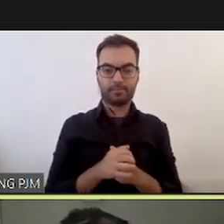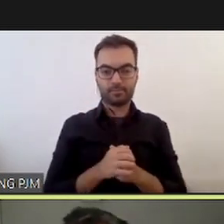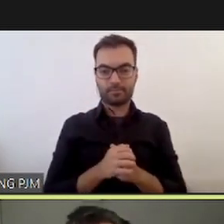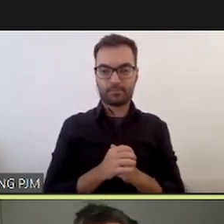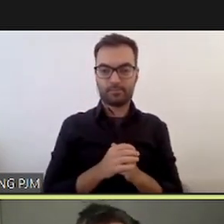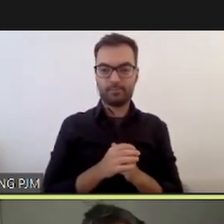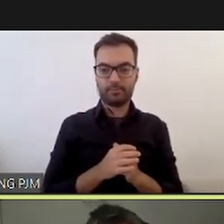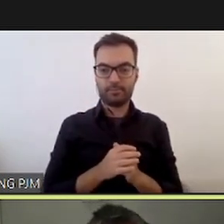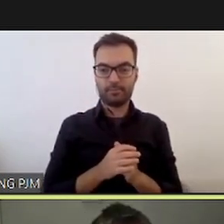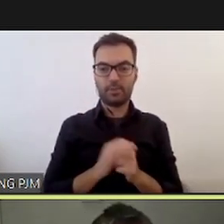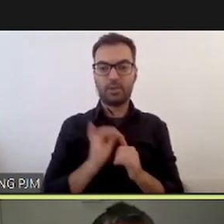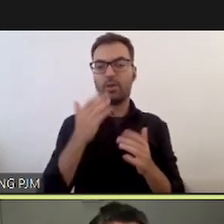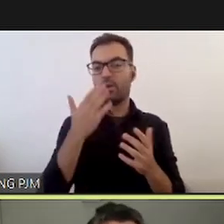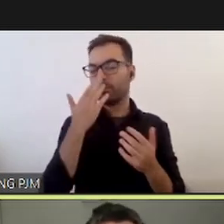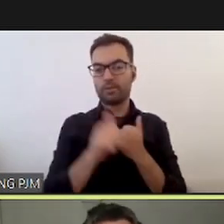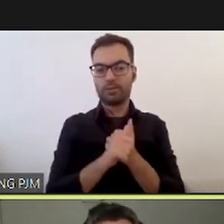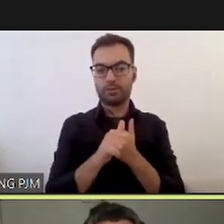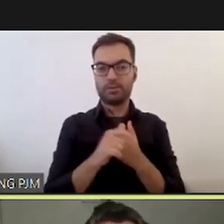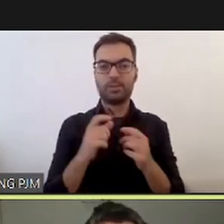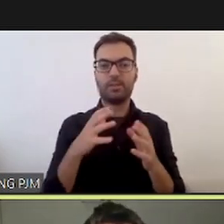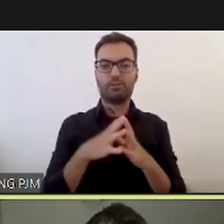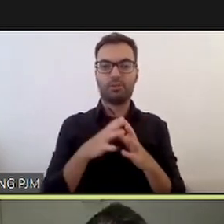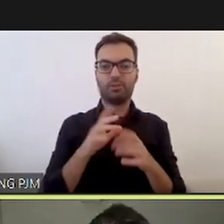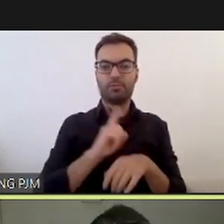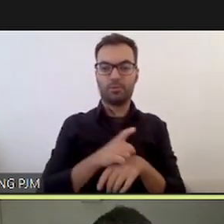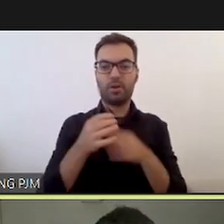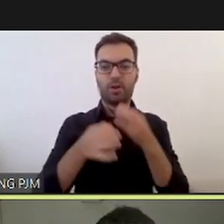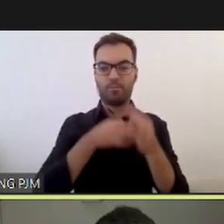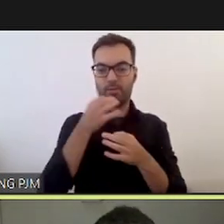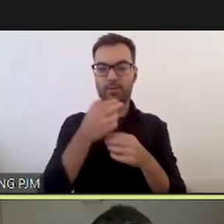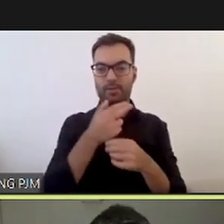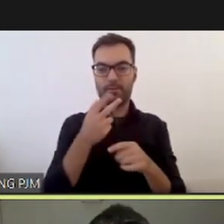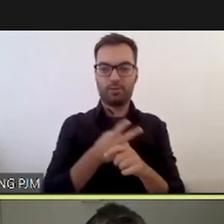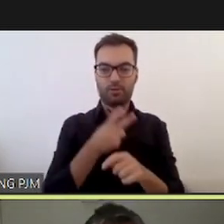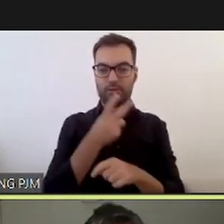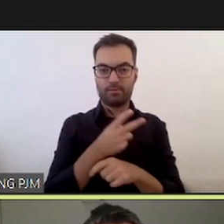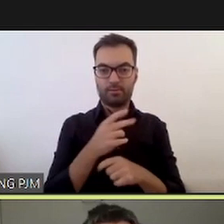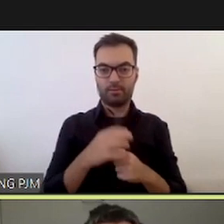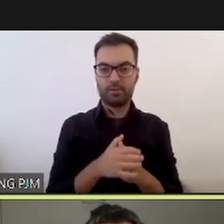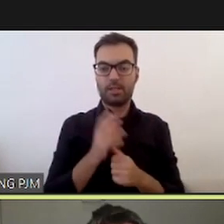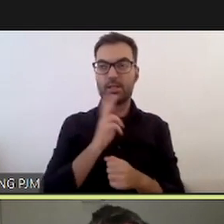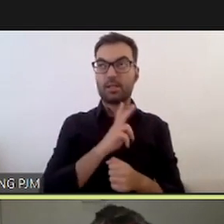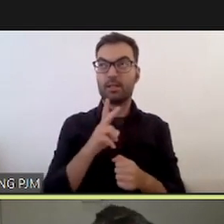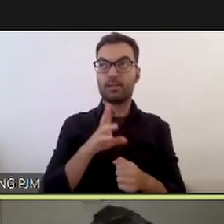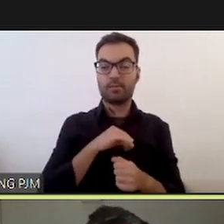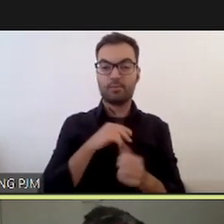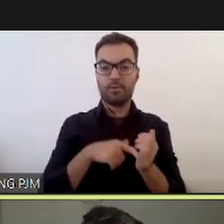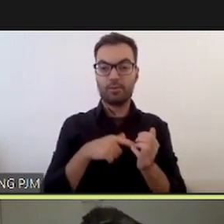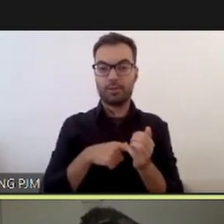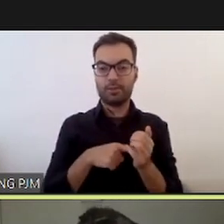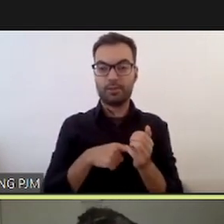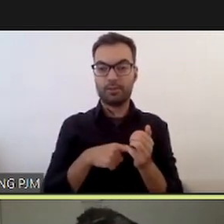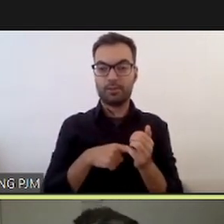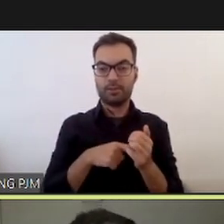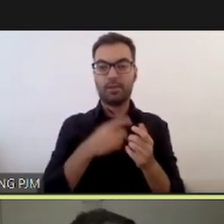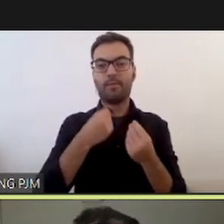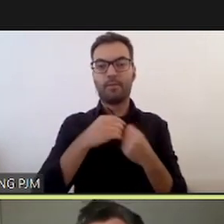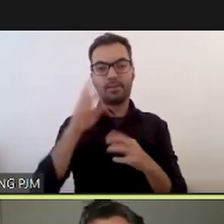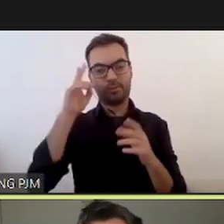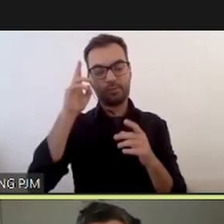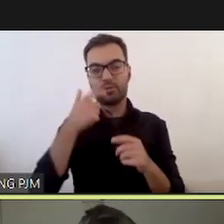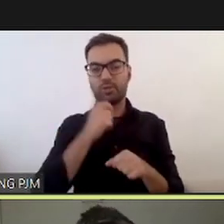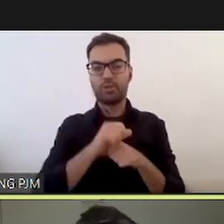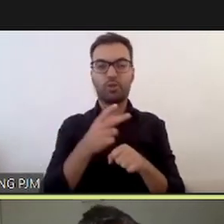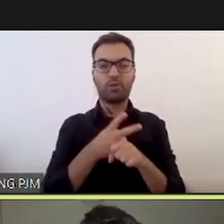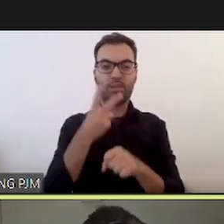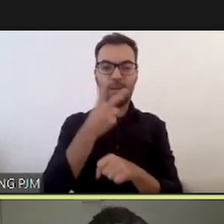speech today will be look like? In the 10 minutes, I will talk a little bit accessibility. So everyone will be a little bit familiar. What is